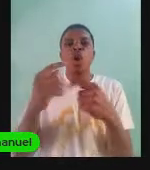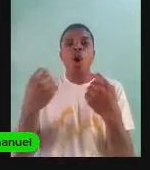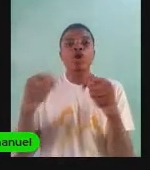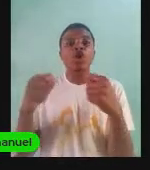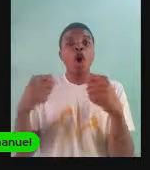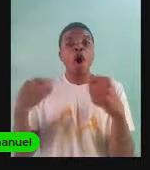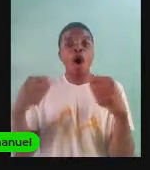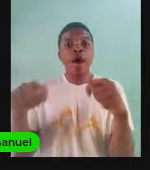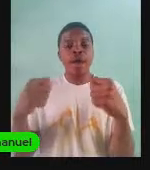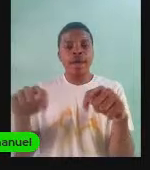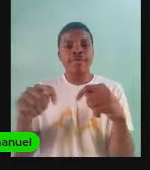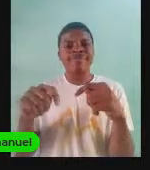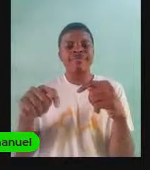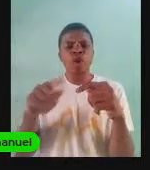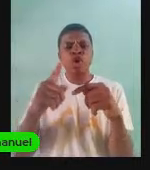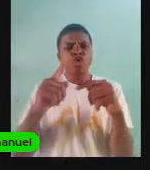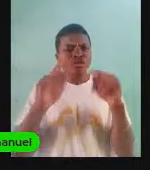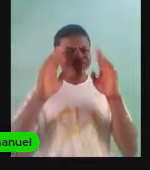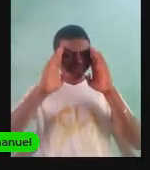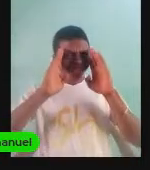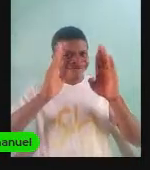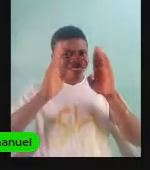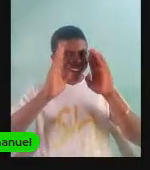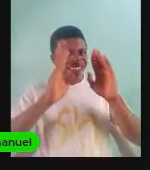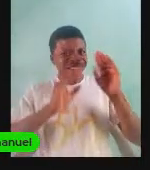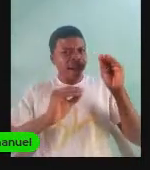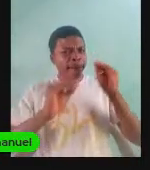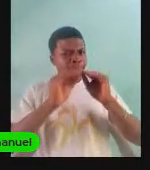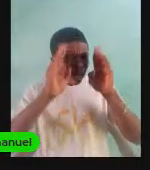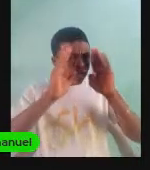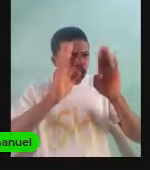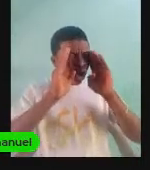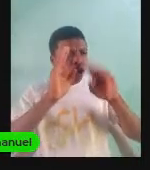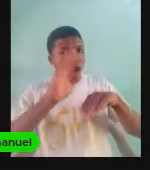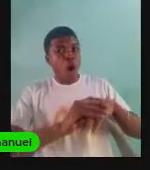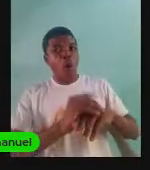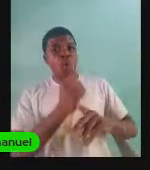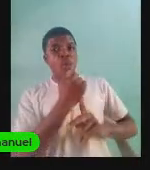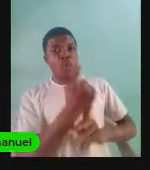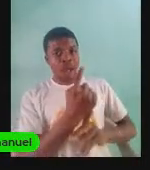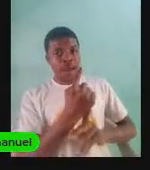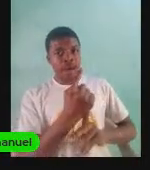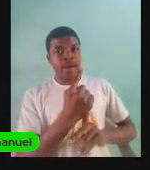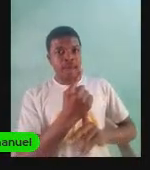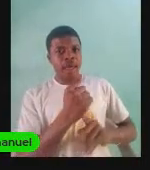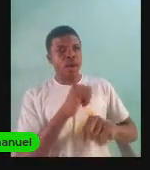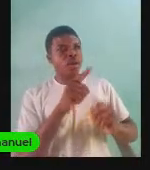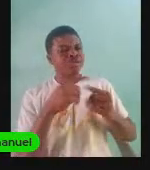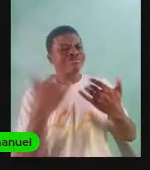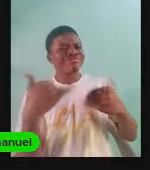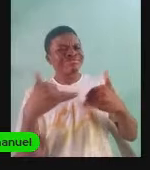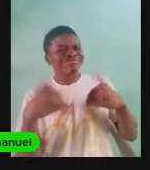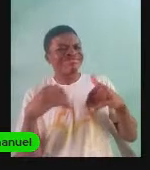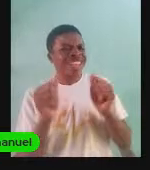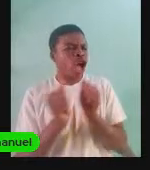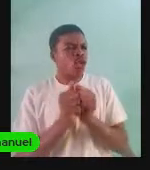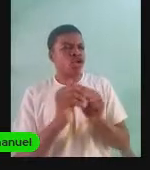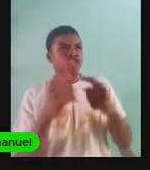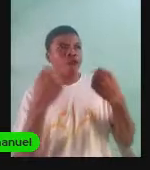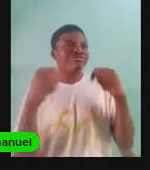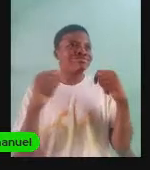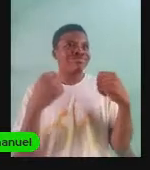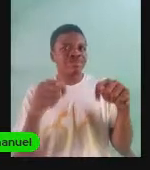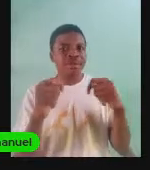you pay more attention to one, it becomes more important in that moment, right? So that is what focus is all about.